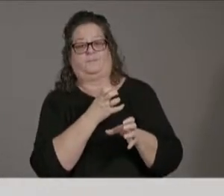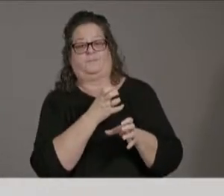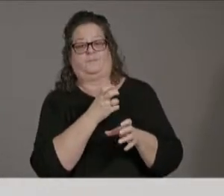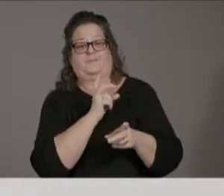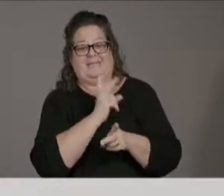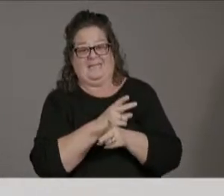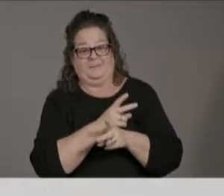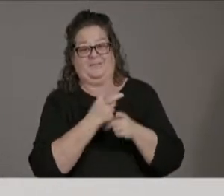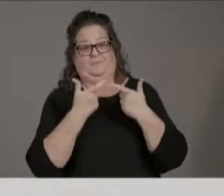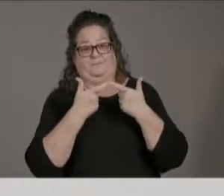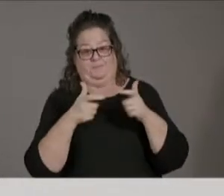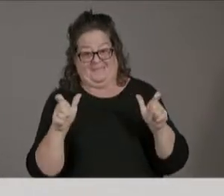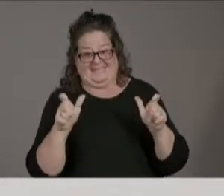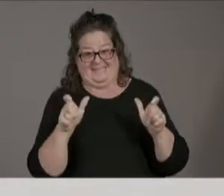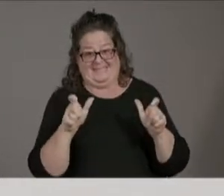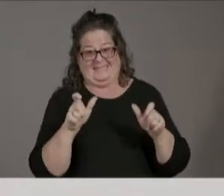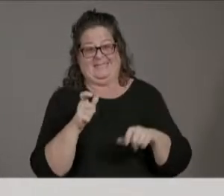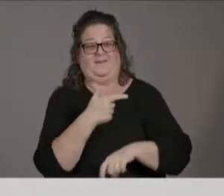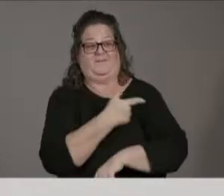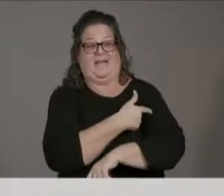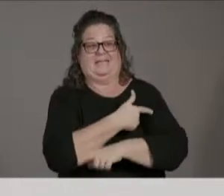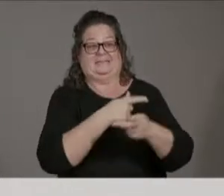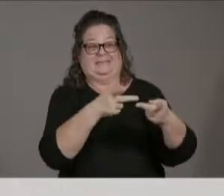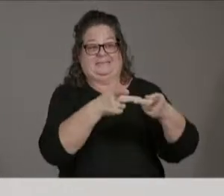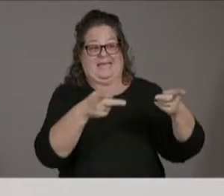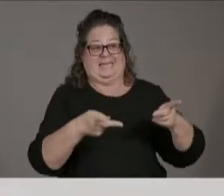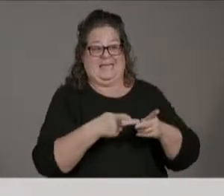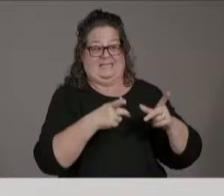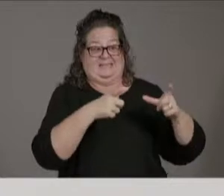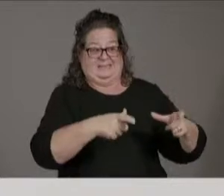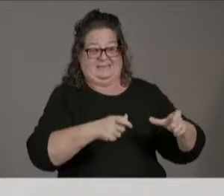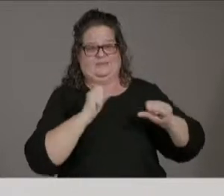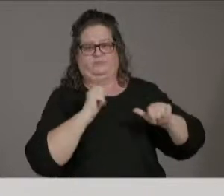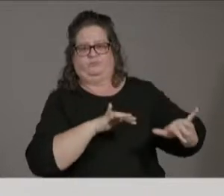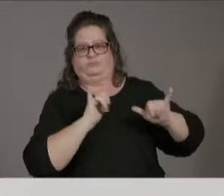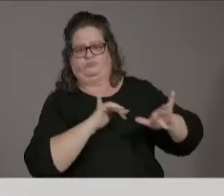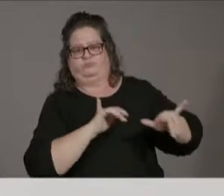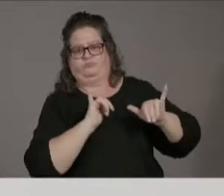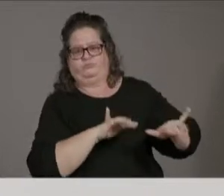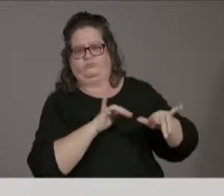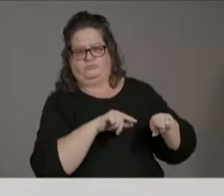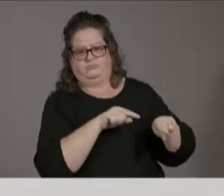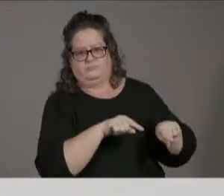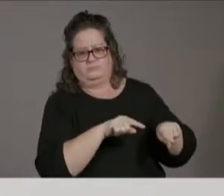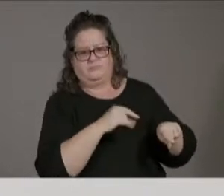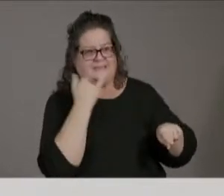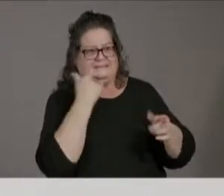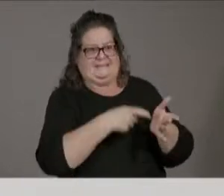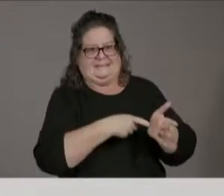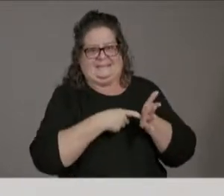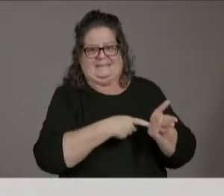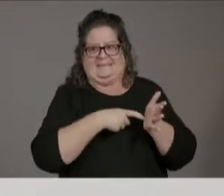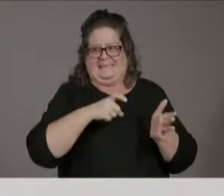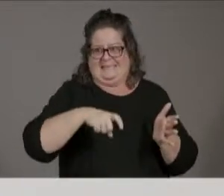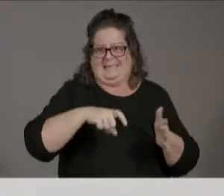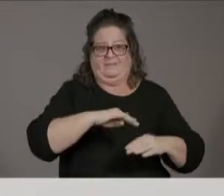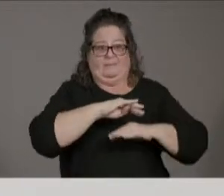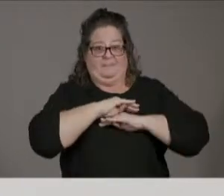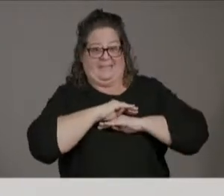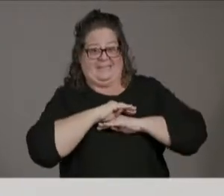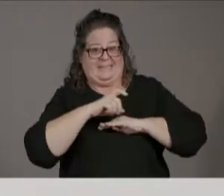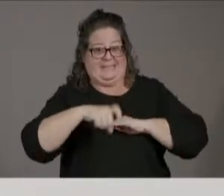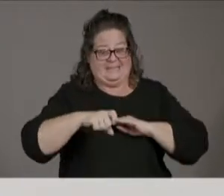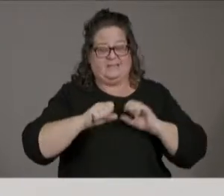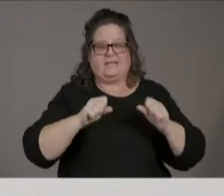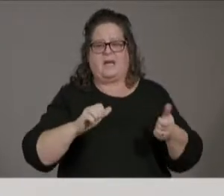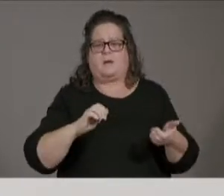huge demand, because we can partner with our partners at the Arizona Department of Emergency Management and the